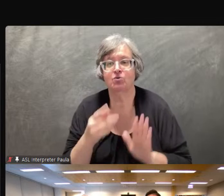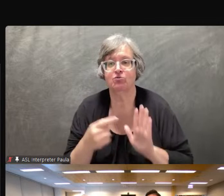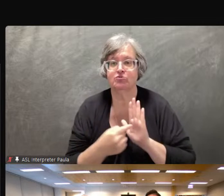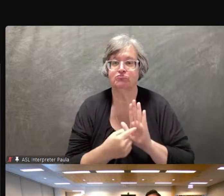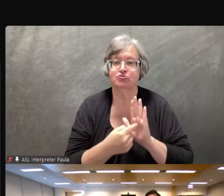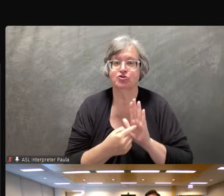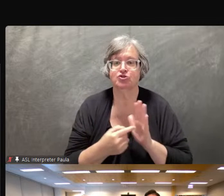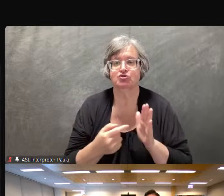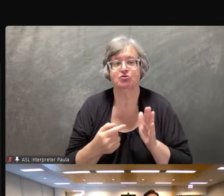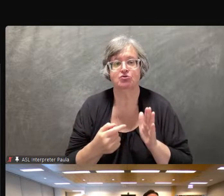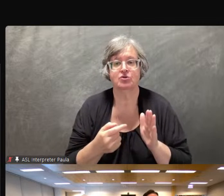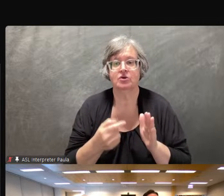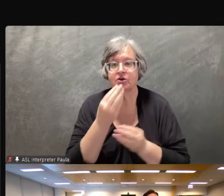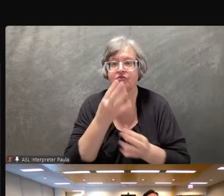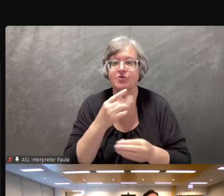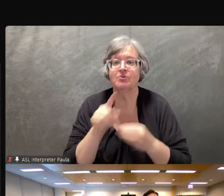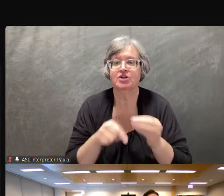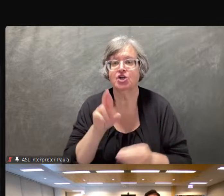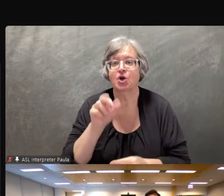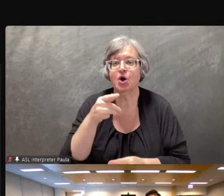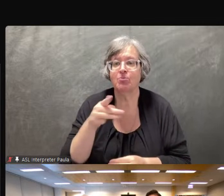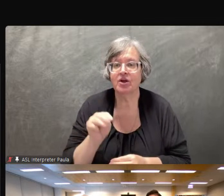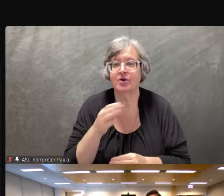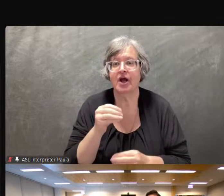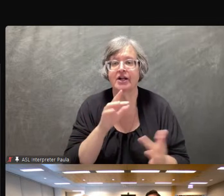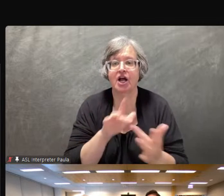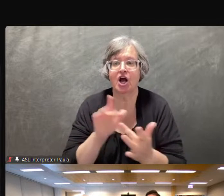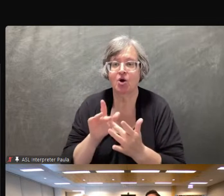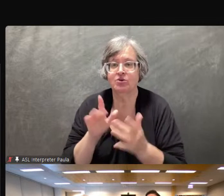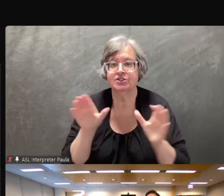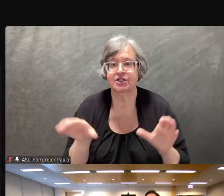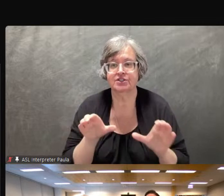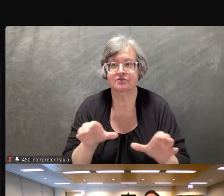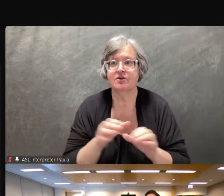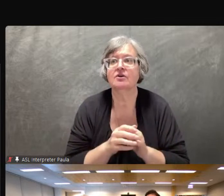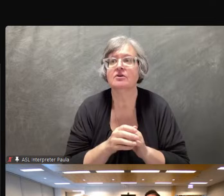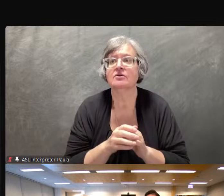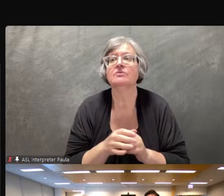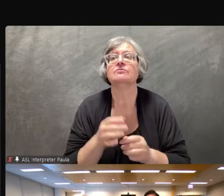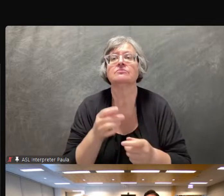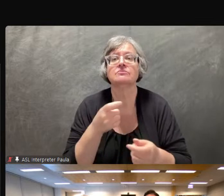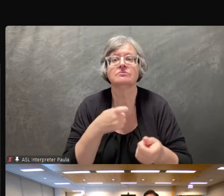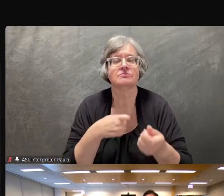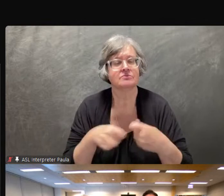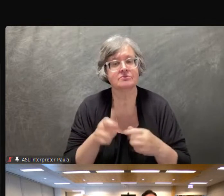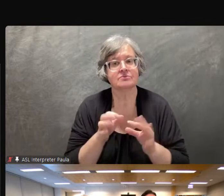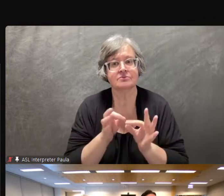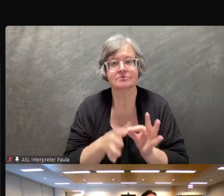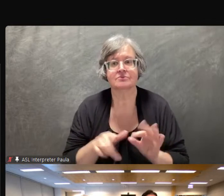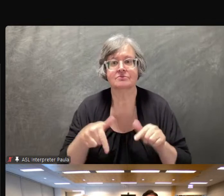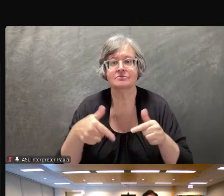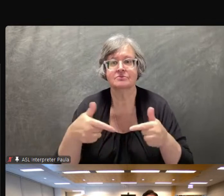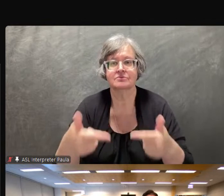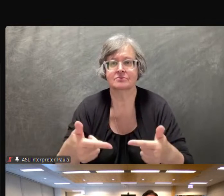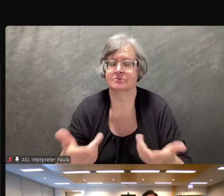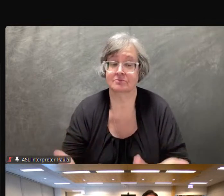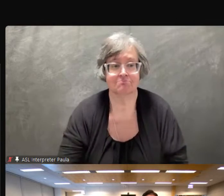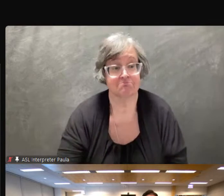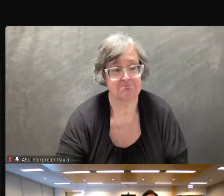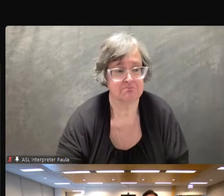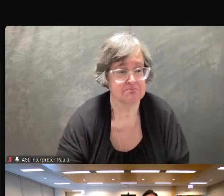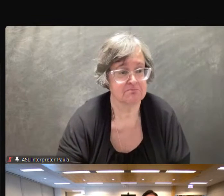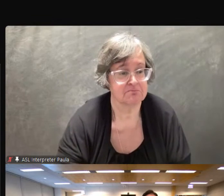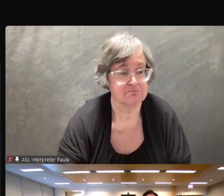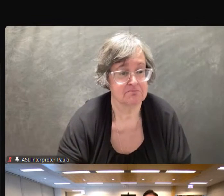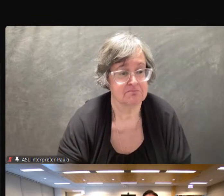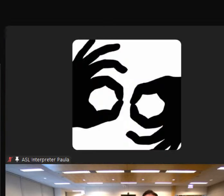on RPM and our first outreach activities. As of the end of July, 119 unique DVE firms have been